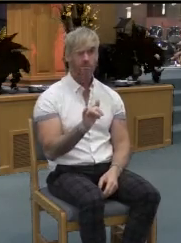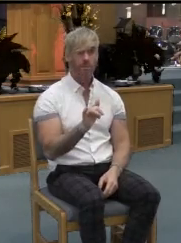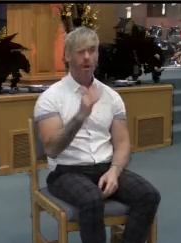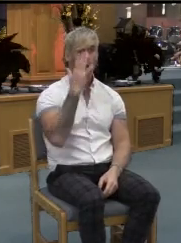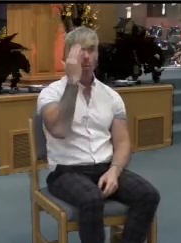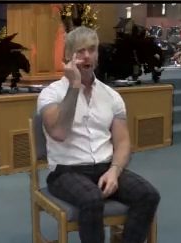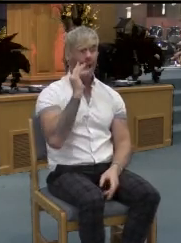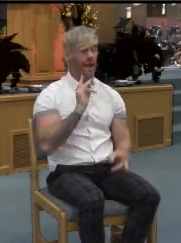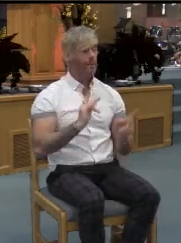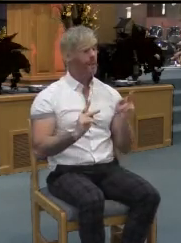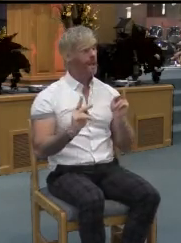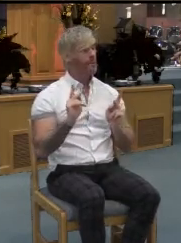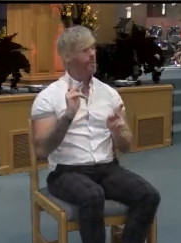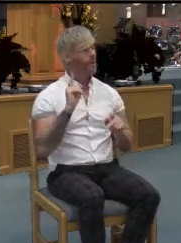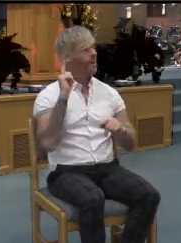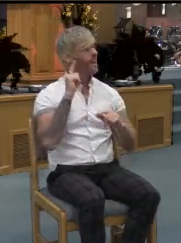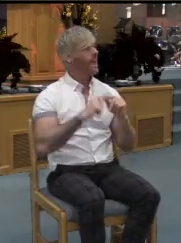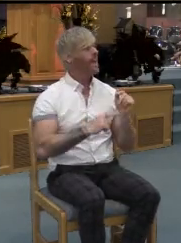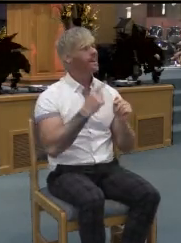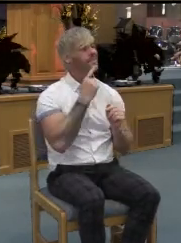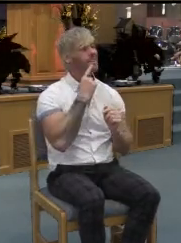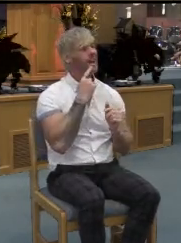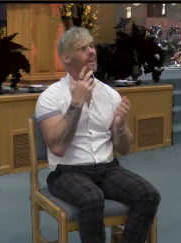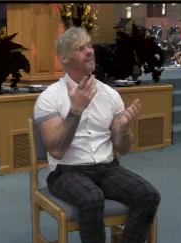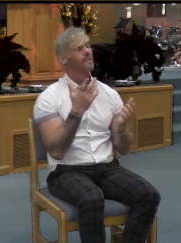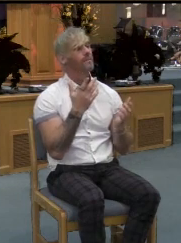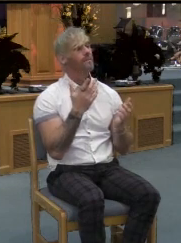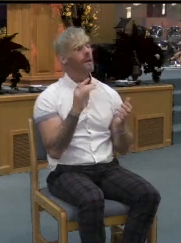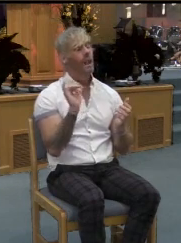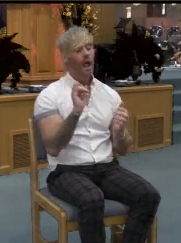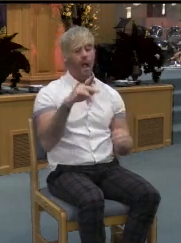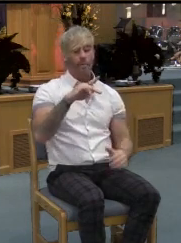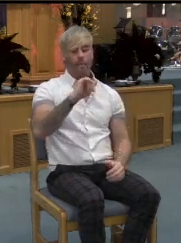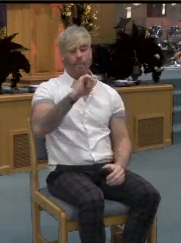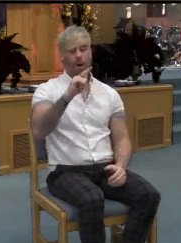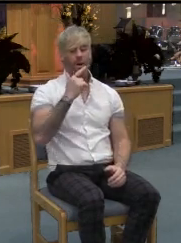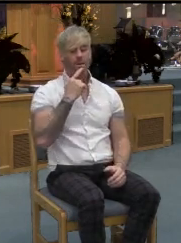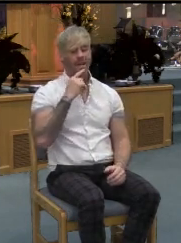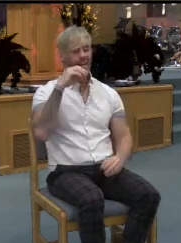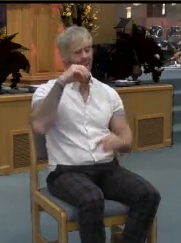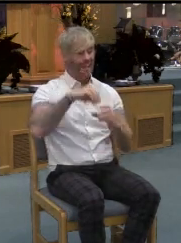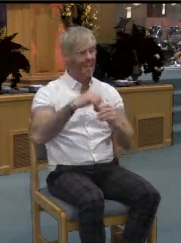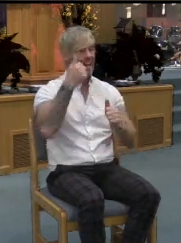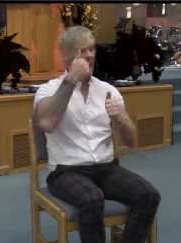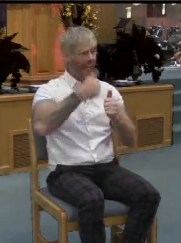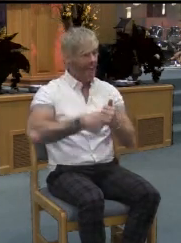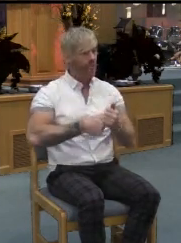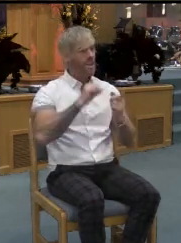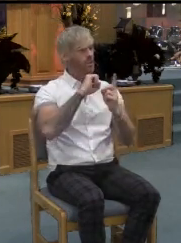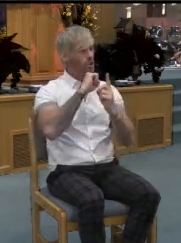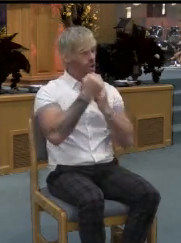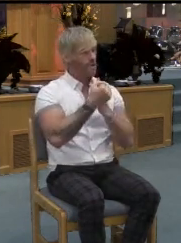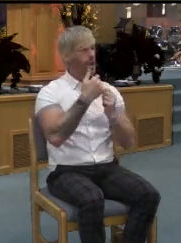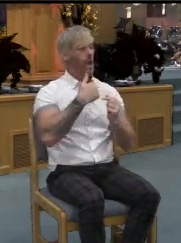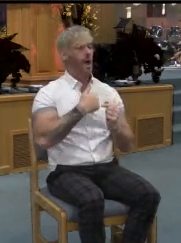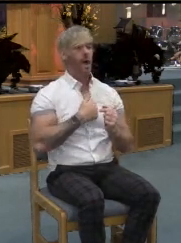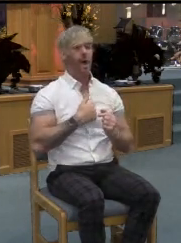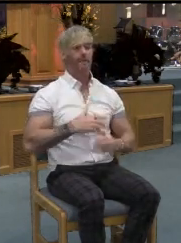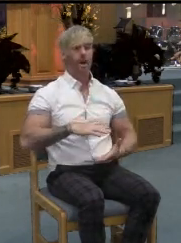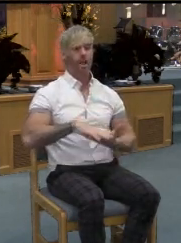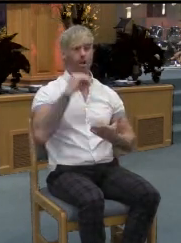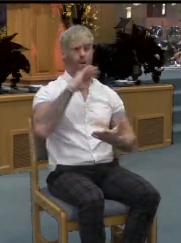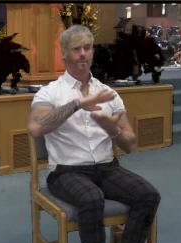why people cannot say what Paul just said, in any and every circumstance, I've learned to be